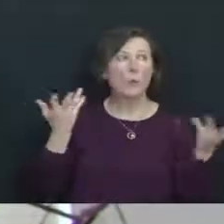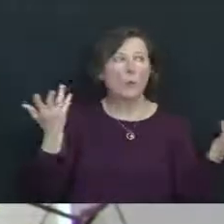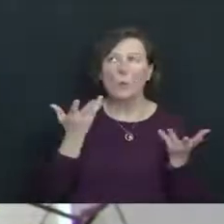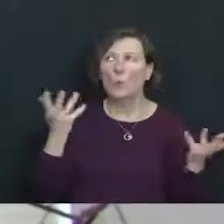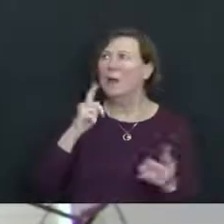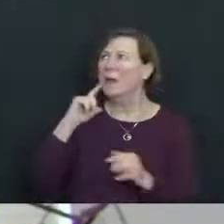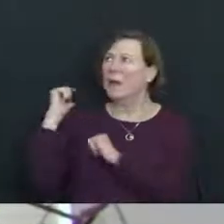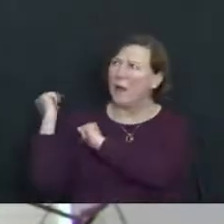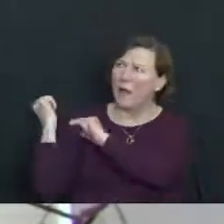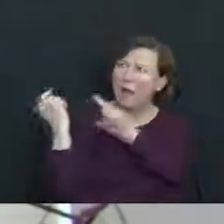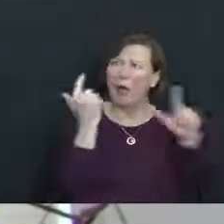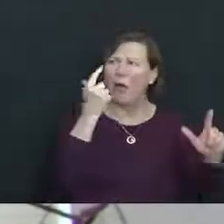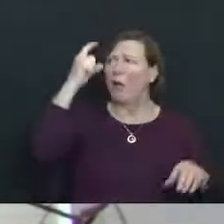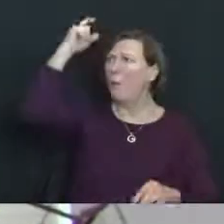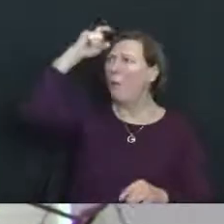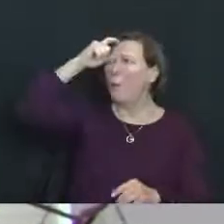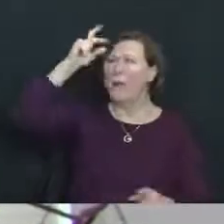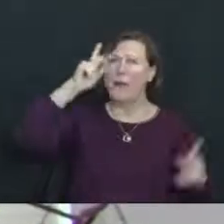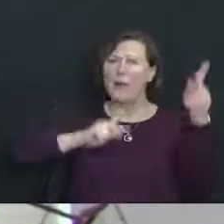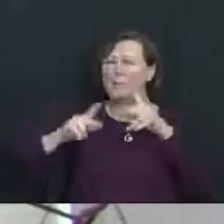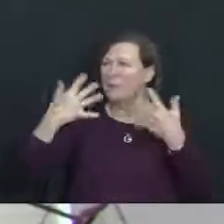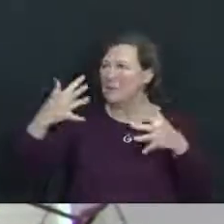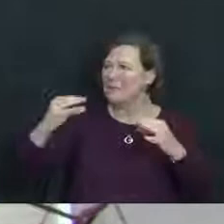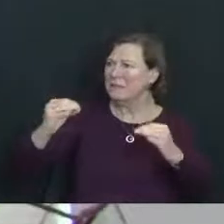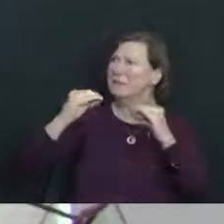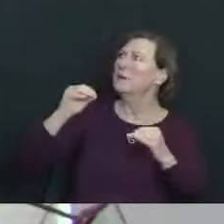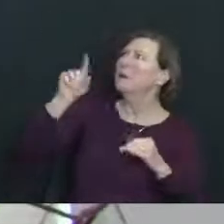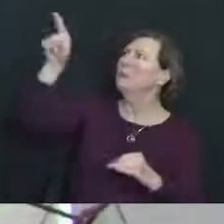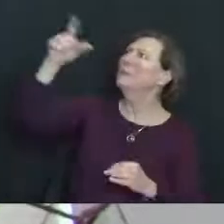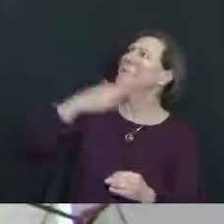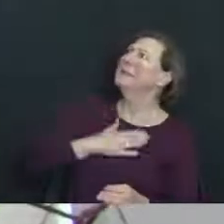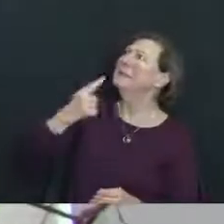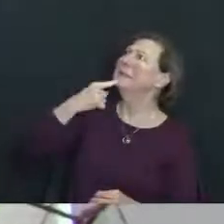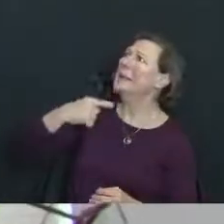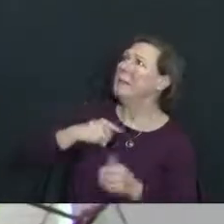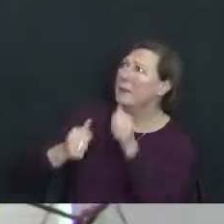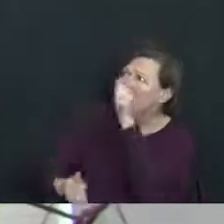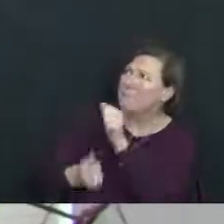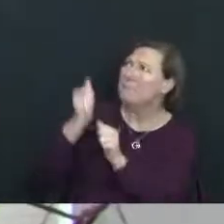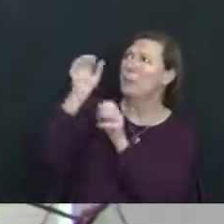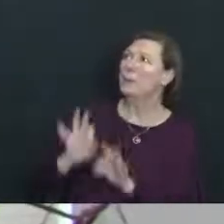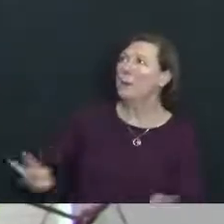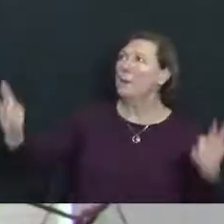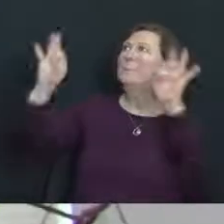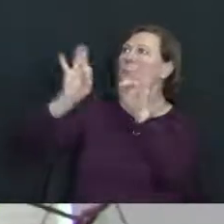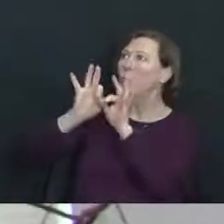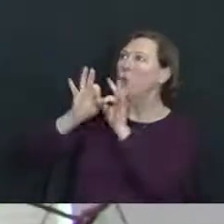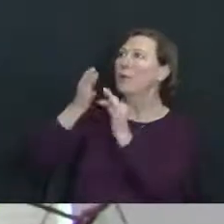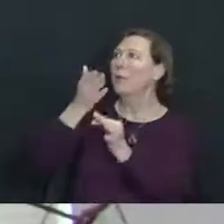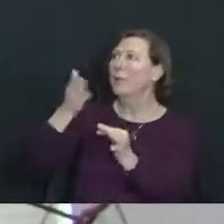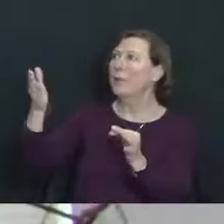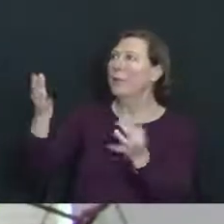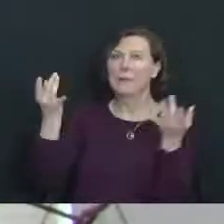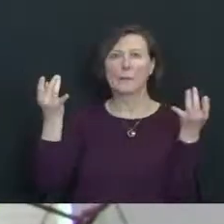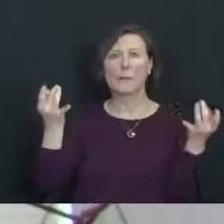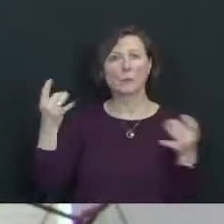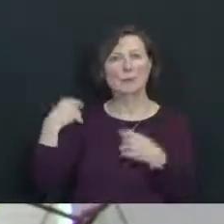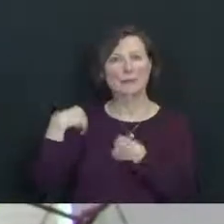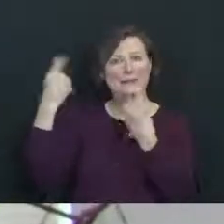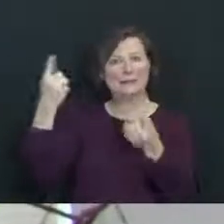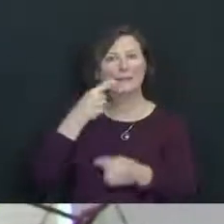wise ones have taught? Can you tell me the most important thing the Buddha ever said?" There was a long